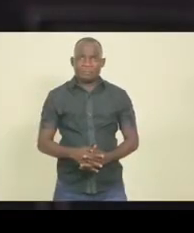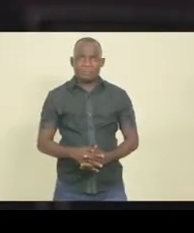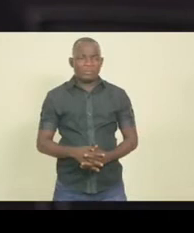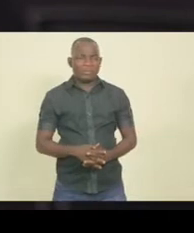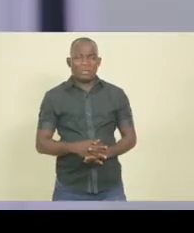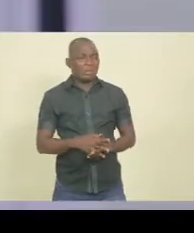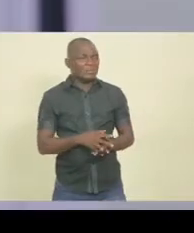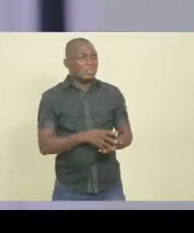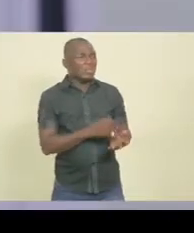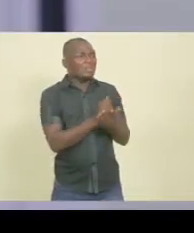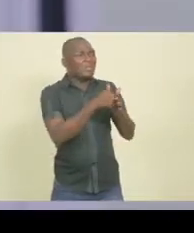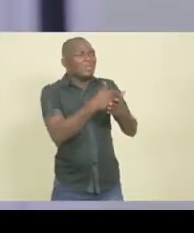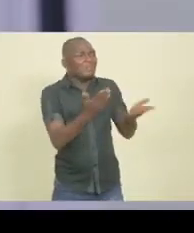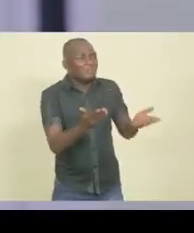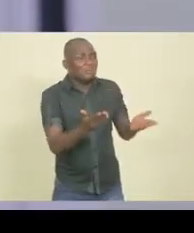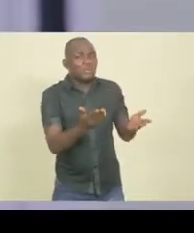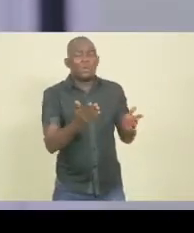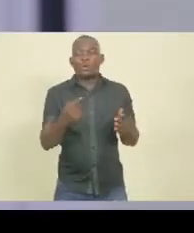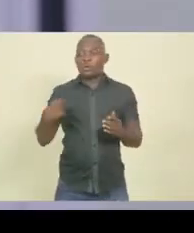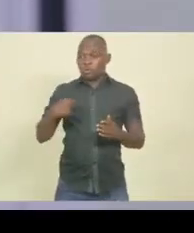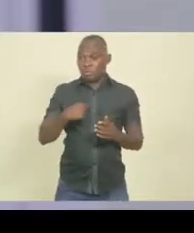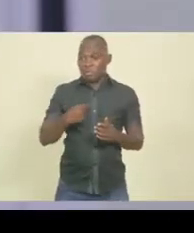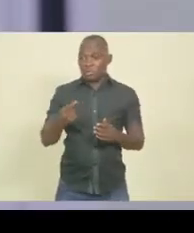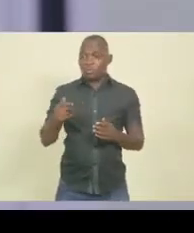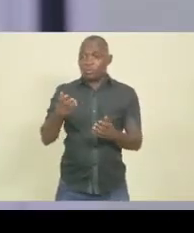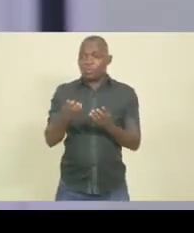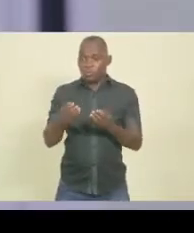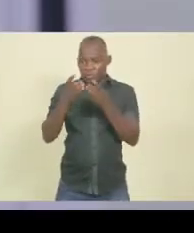you? We want a divorce.